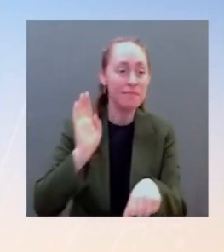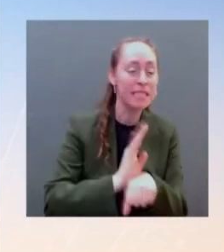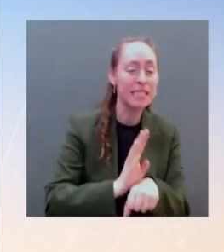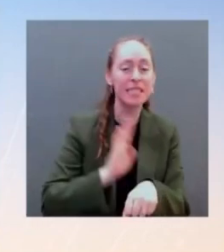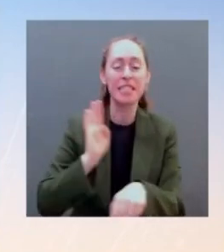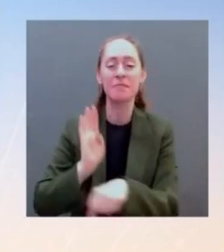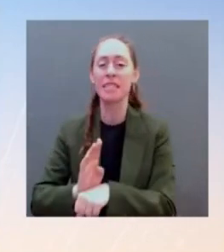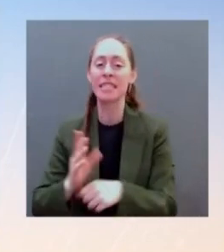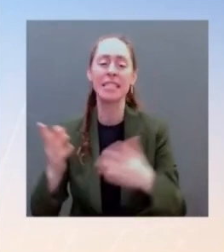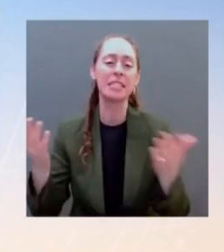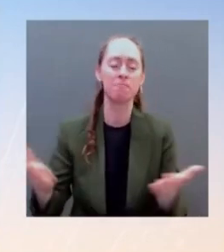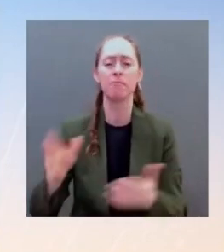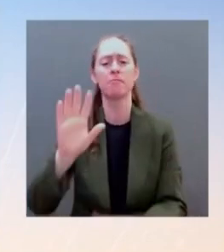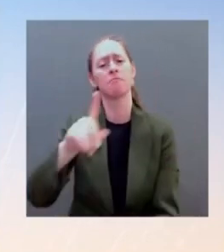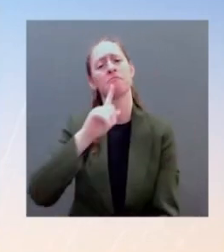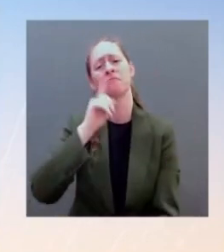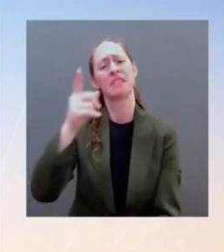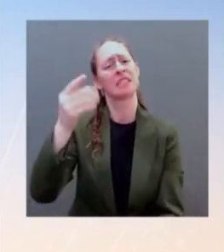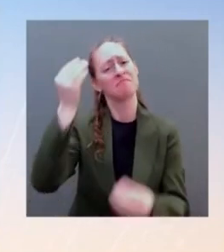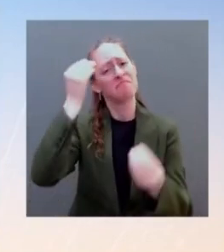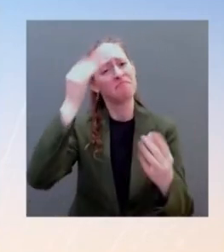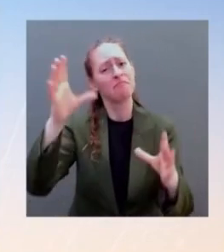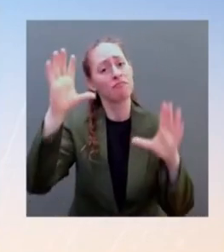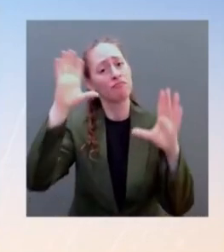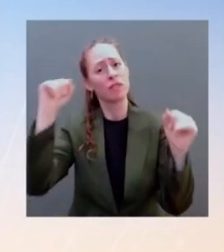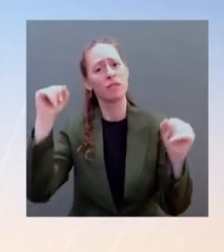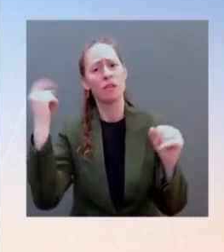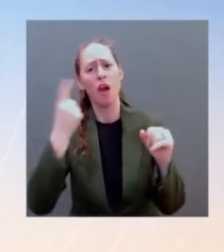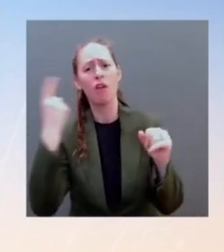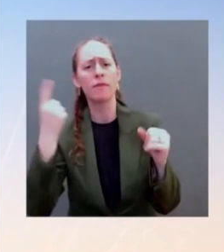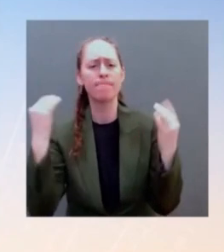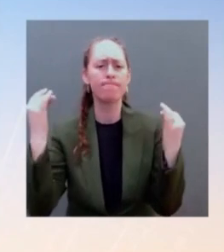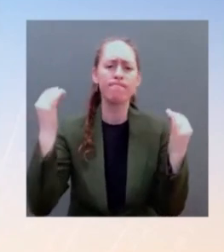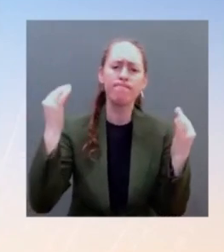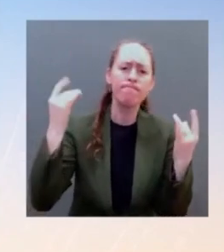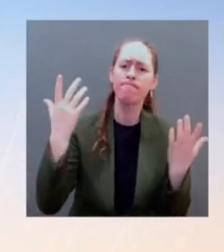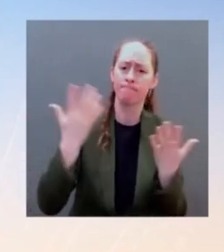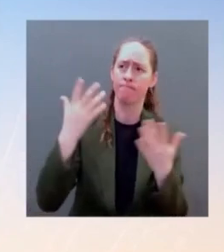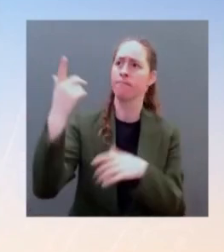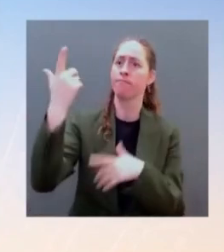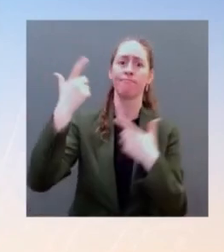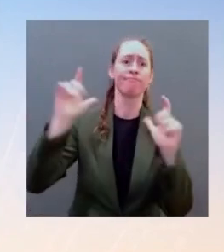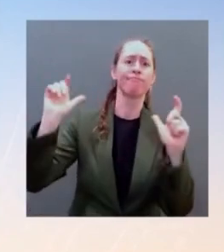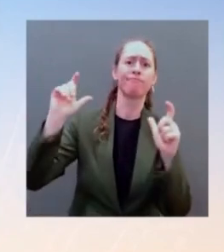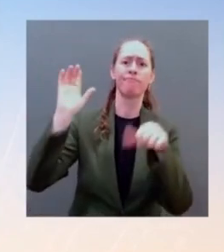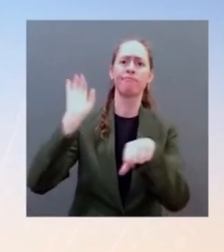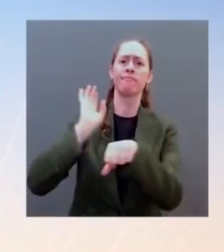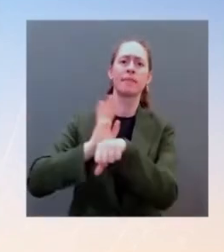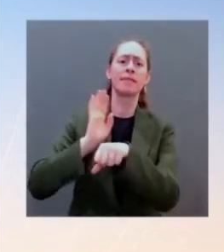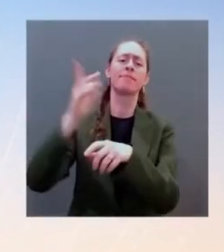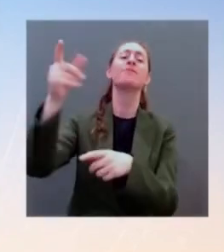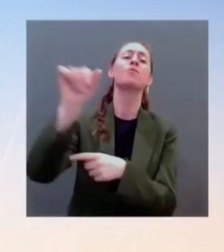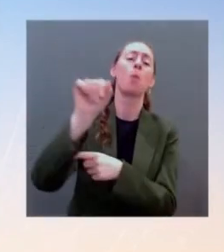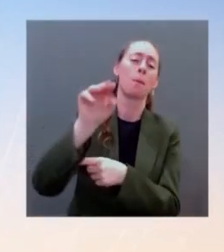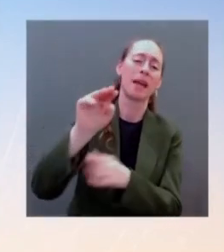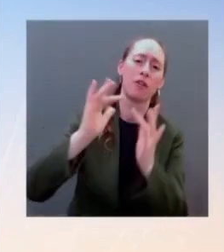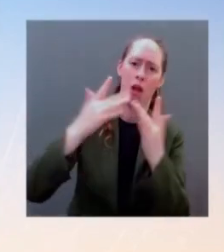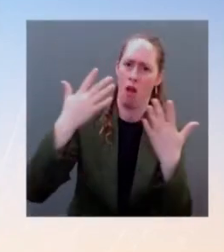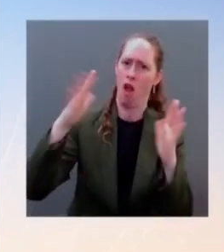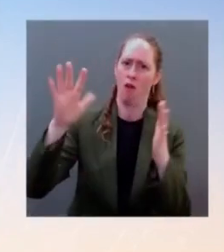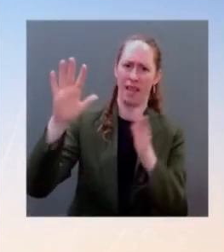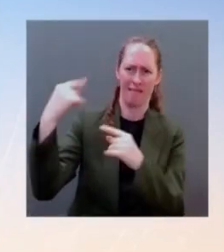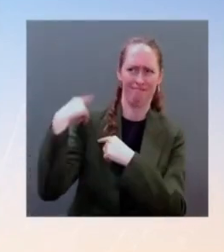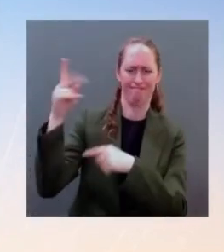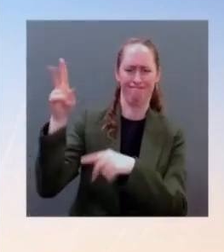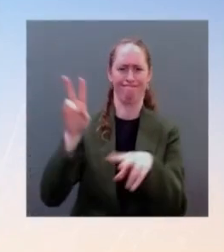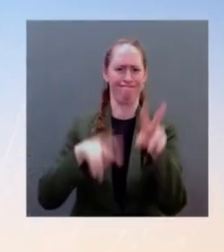platforms what they have that power they have over our everyday lives has long argued that Tech platforms must be held accountable for the harms they cause